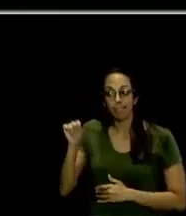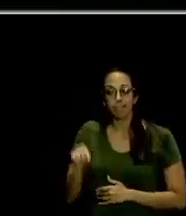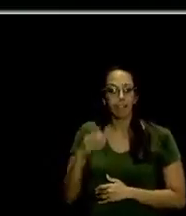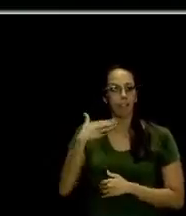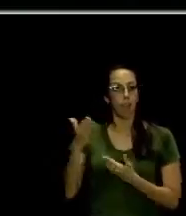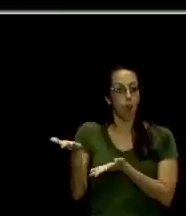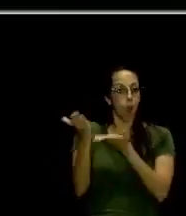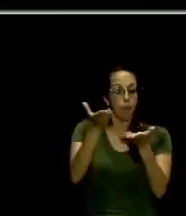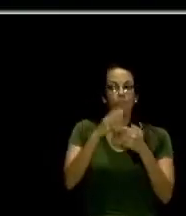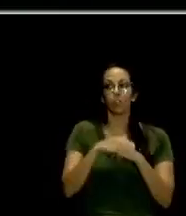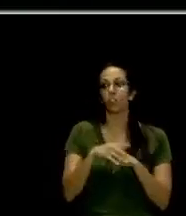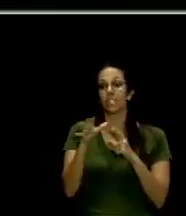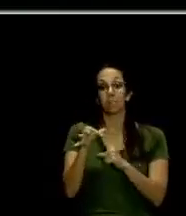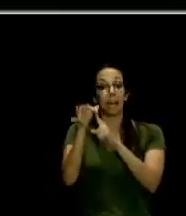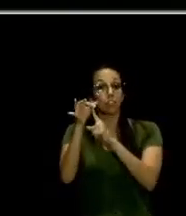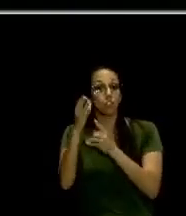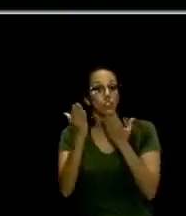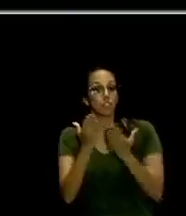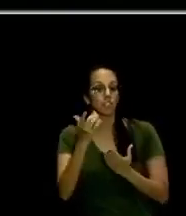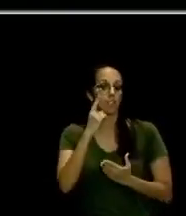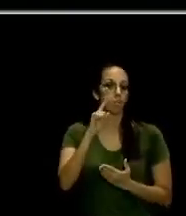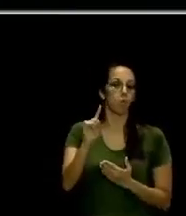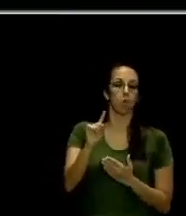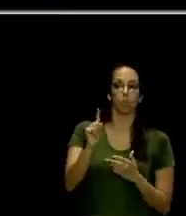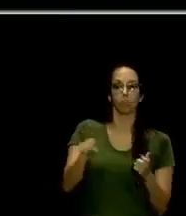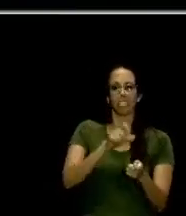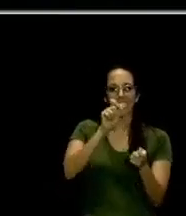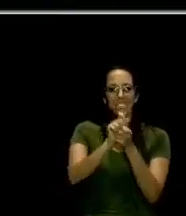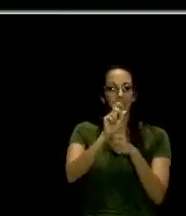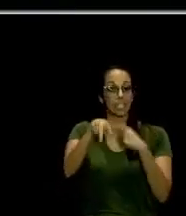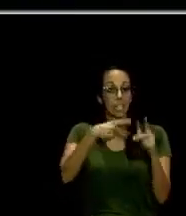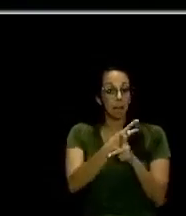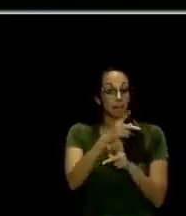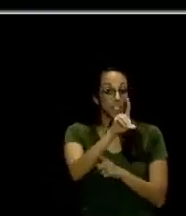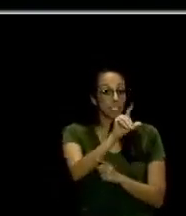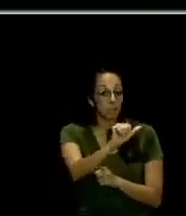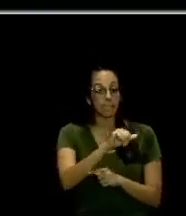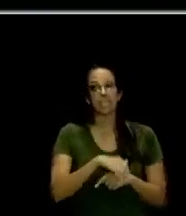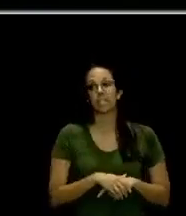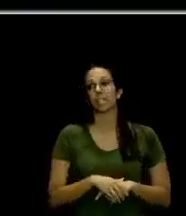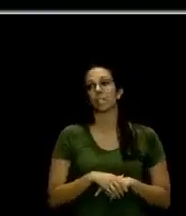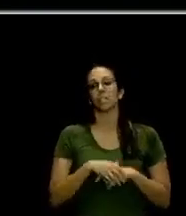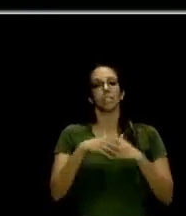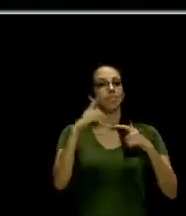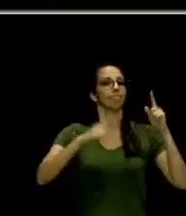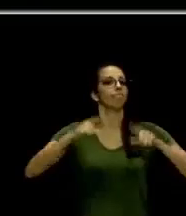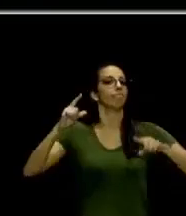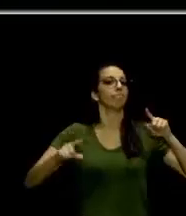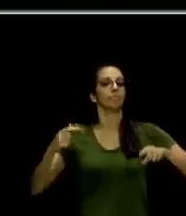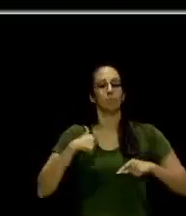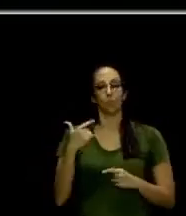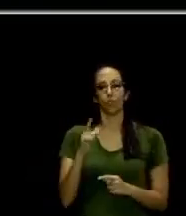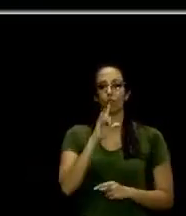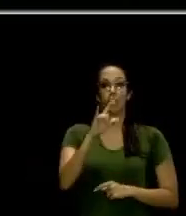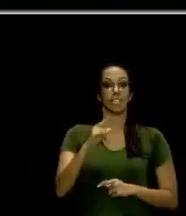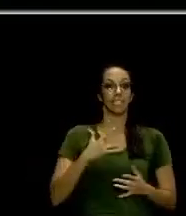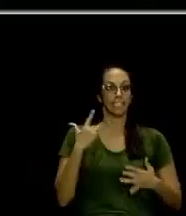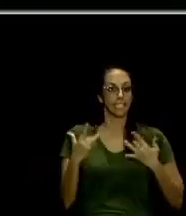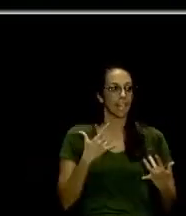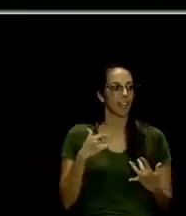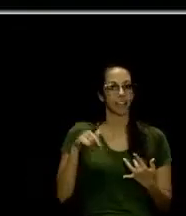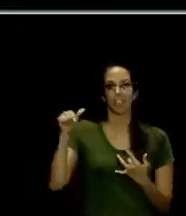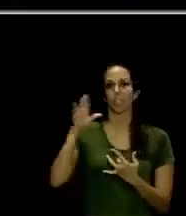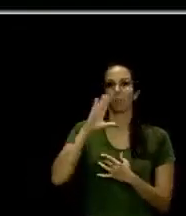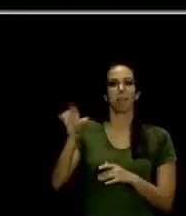offer specialized services for certain types of disabilities. So we're really excited that this is going to just be